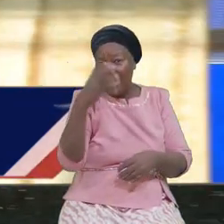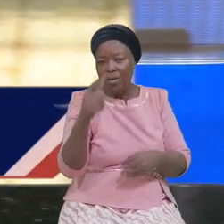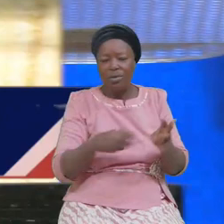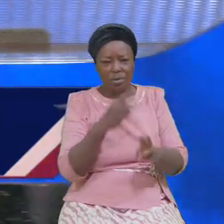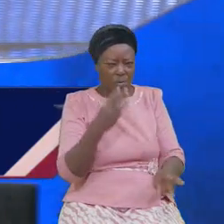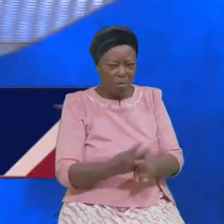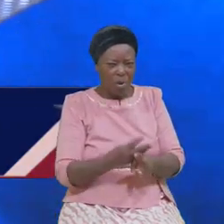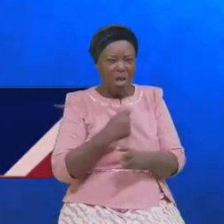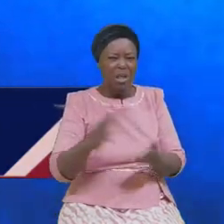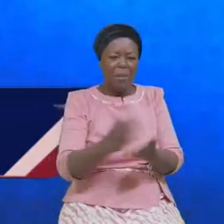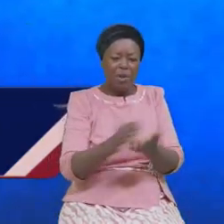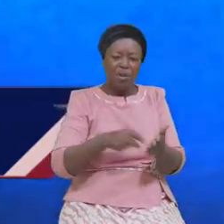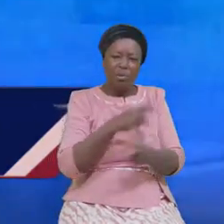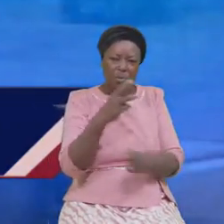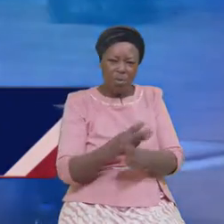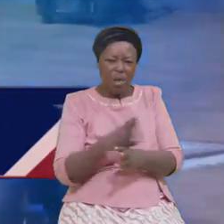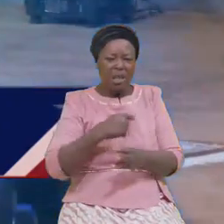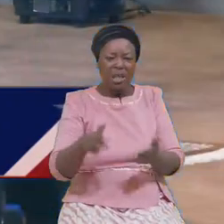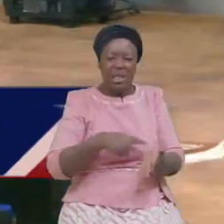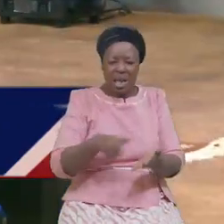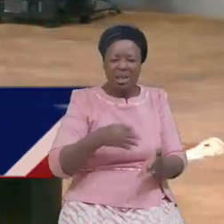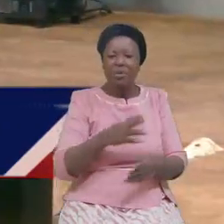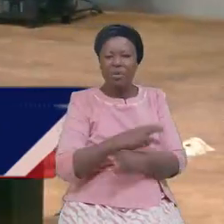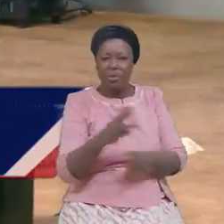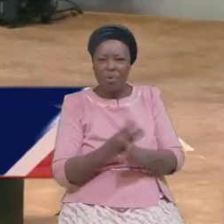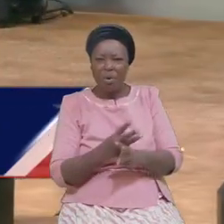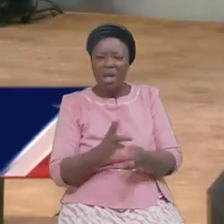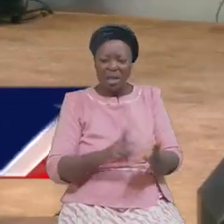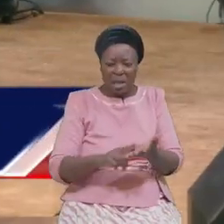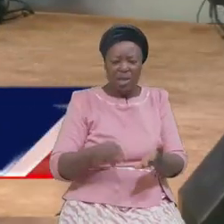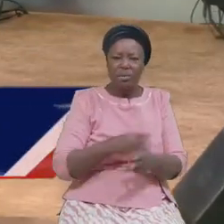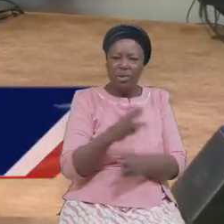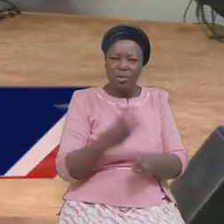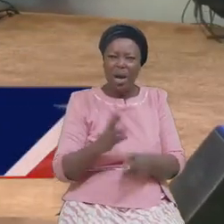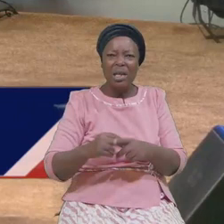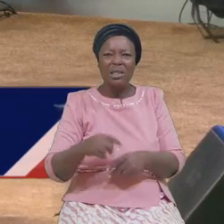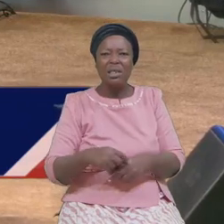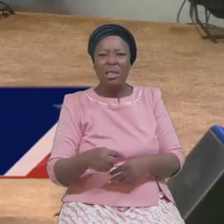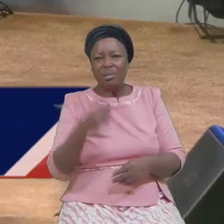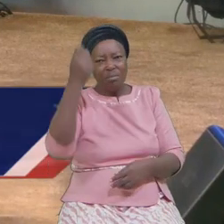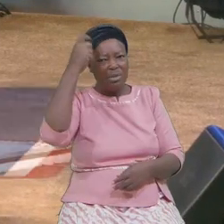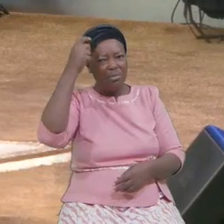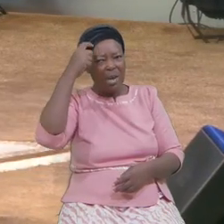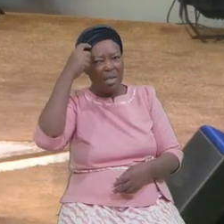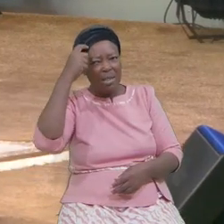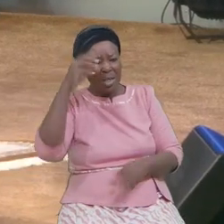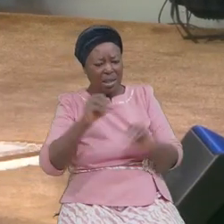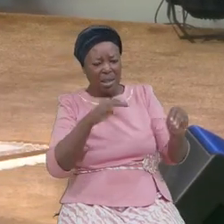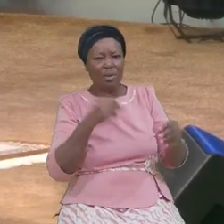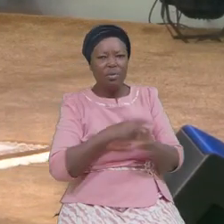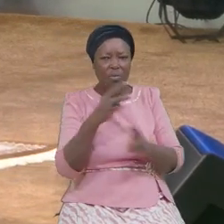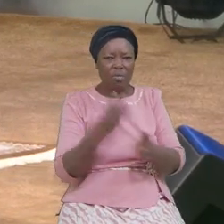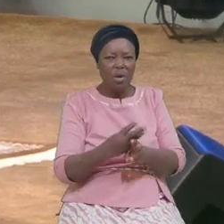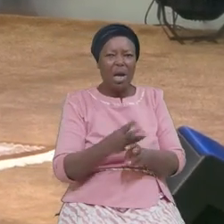the music of the world, the dancing of the world, and the mindset of the world. Everything